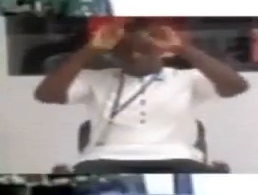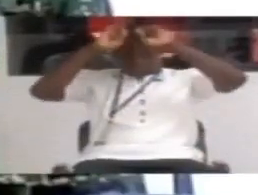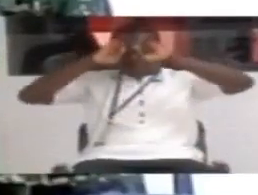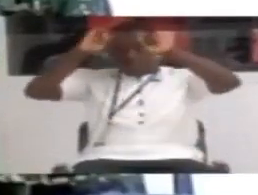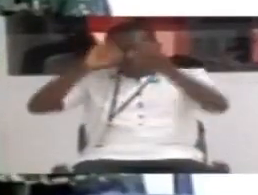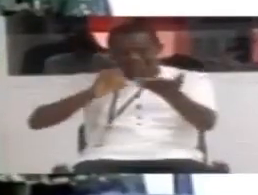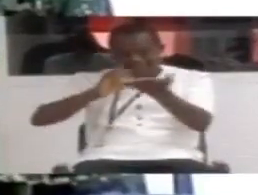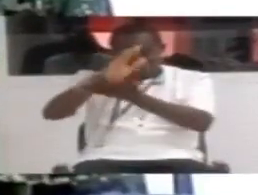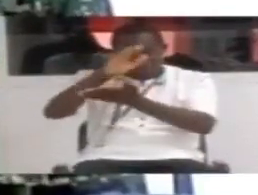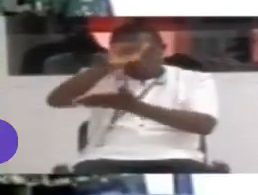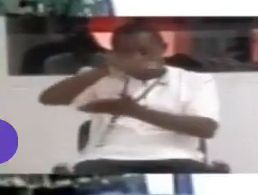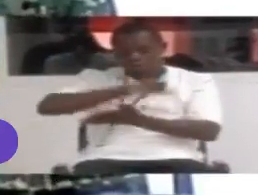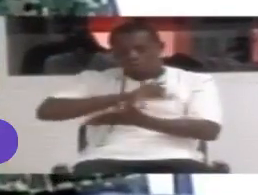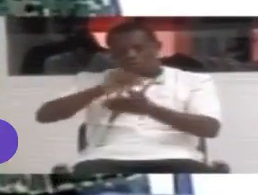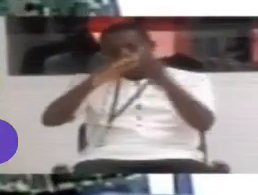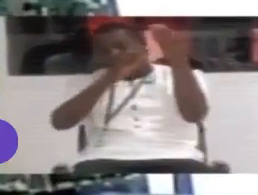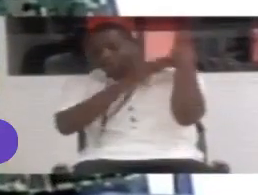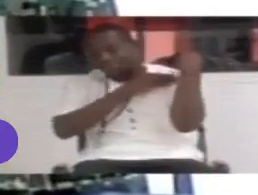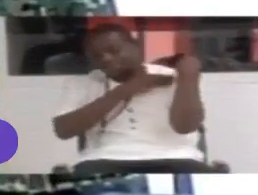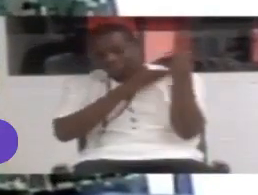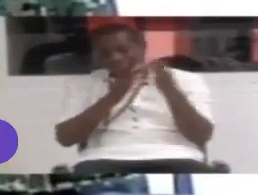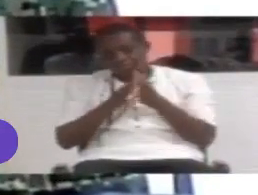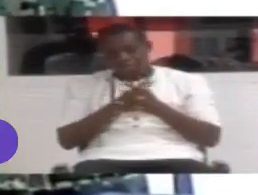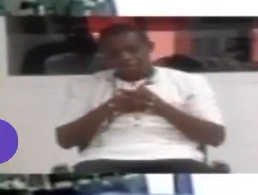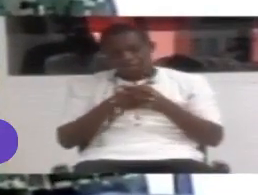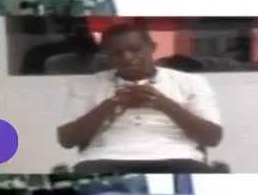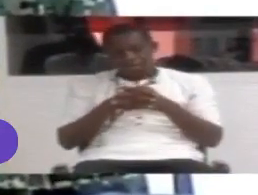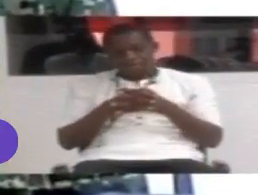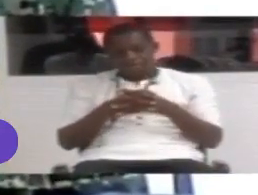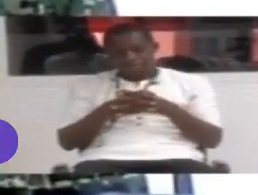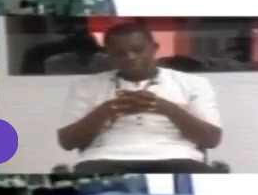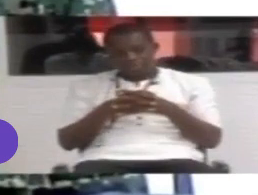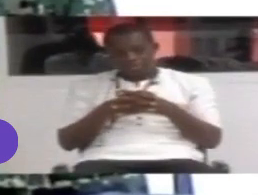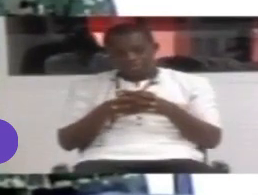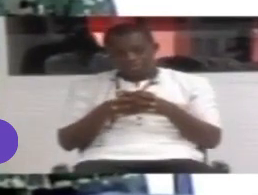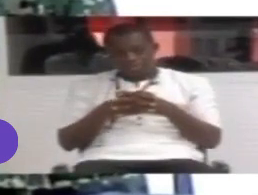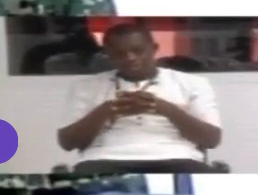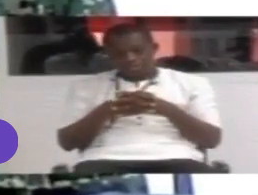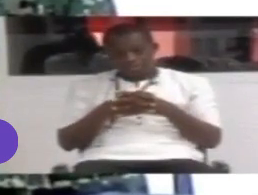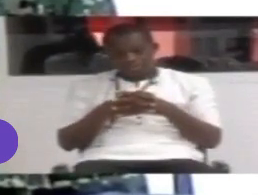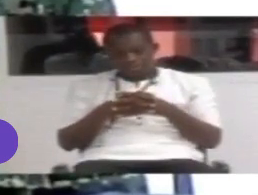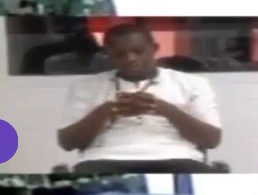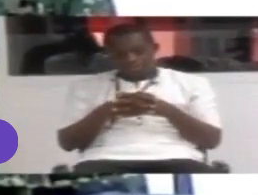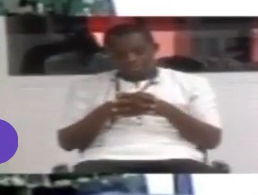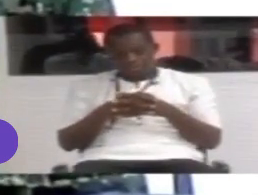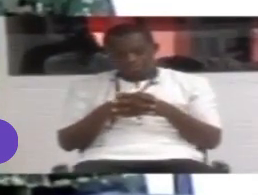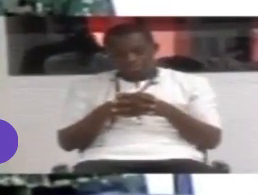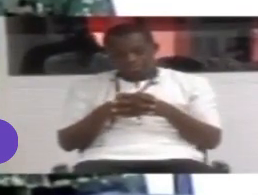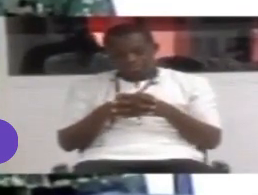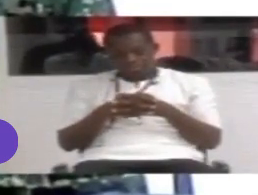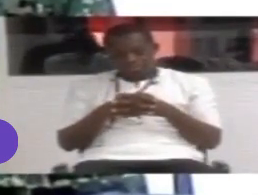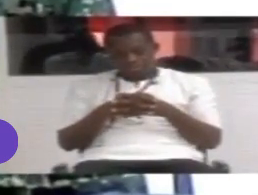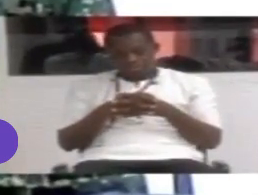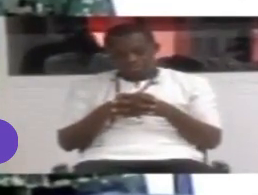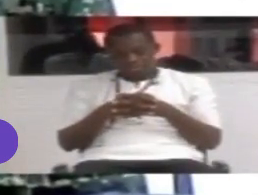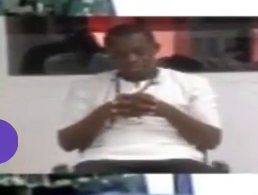duties? Ndax li yeen setlu len ko ndax li dafa nek lo xamne dafa doy war pour ngeen di dem def ligey bo xamne nguur ge len ko